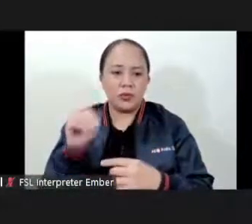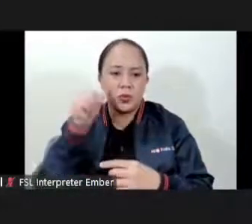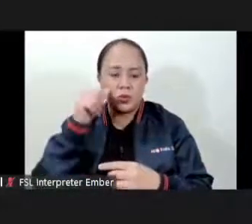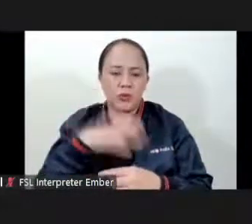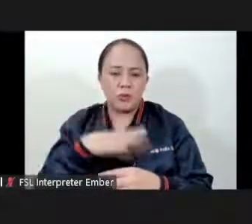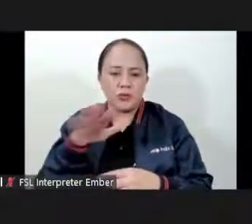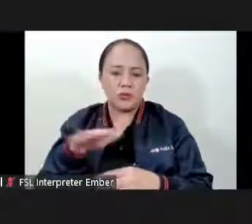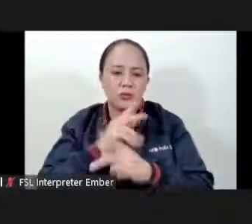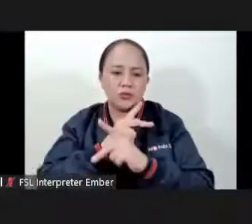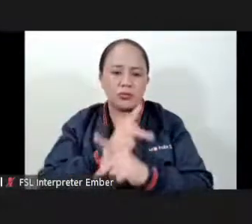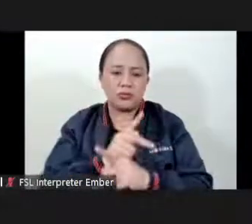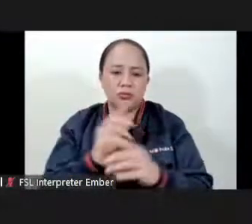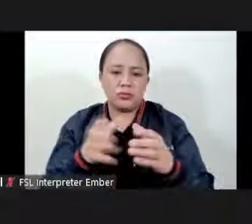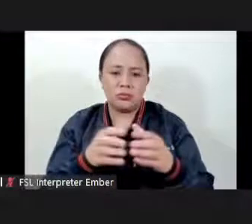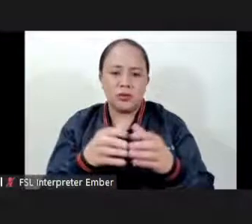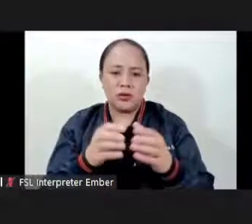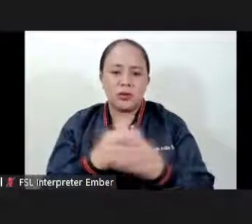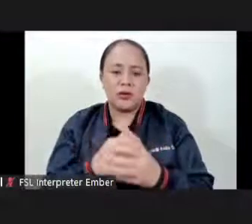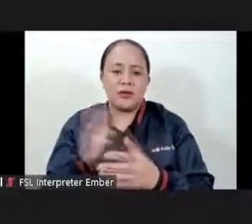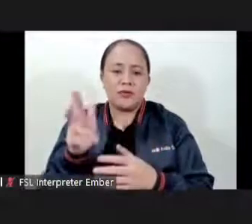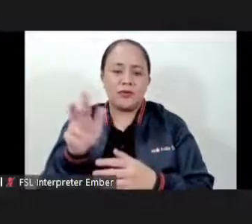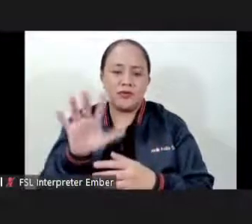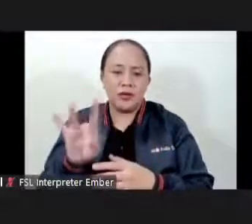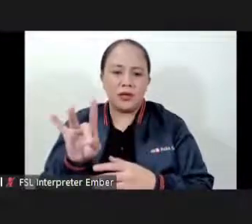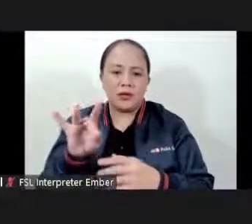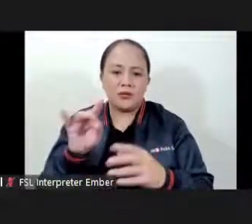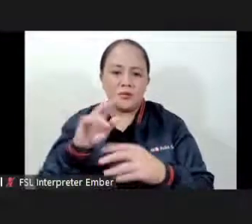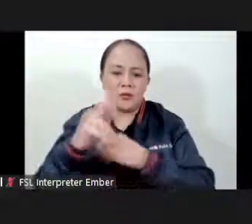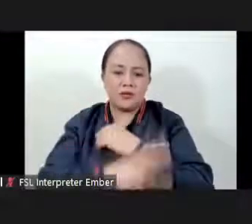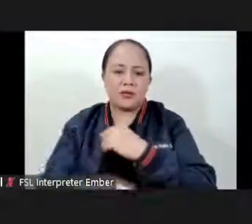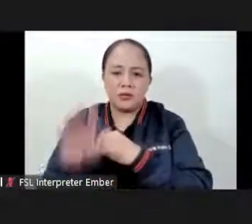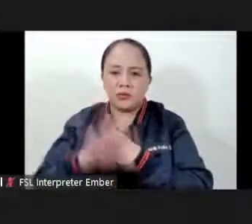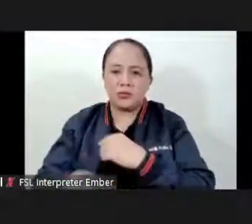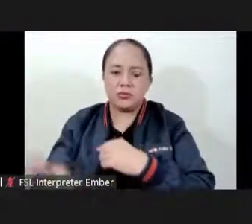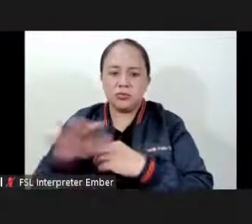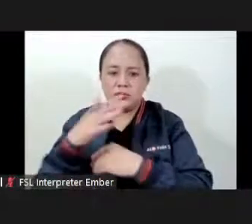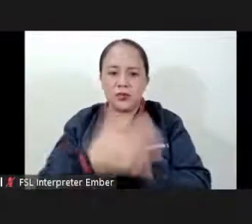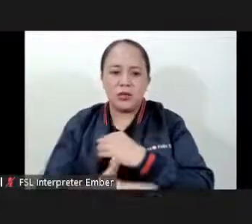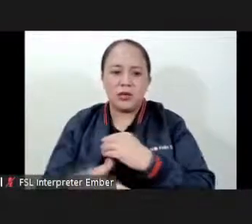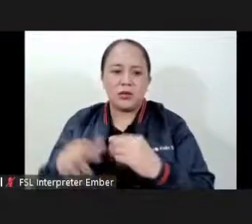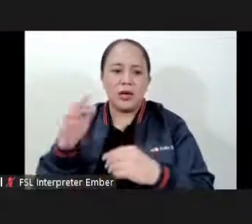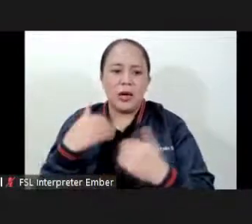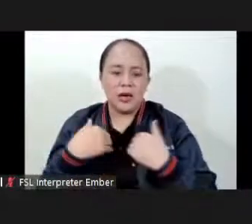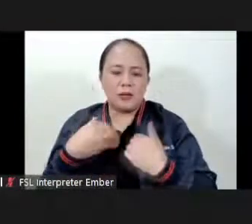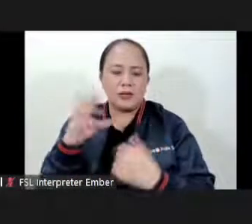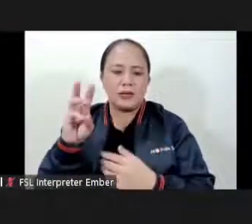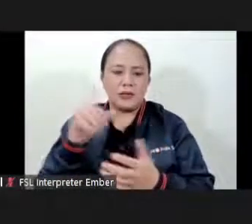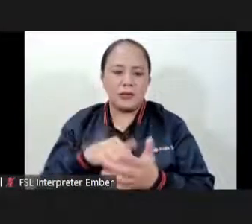Child Protection Unit in 58 provinces across the country, there were